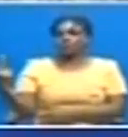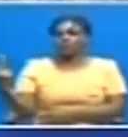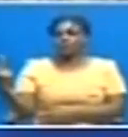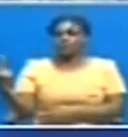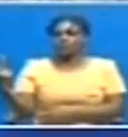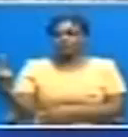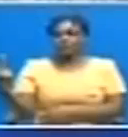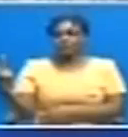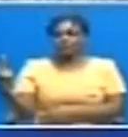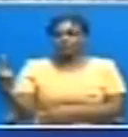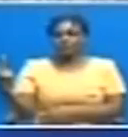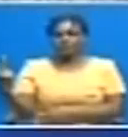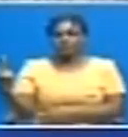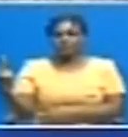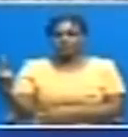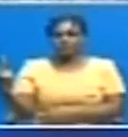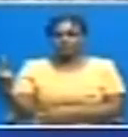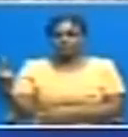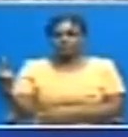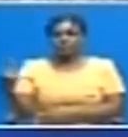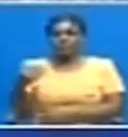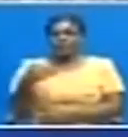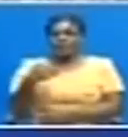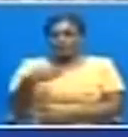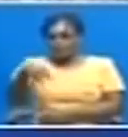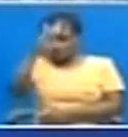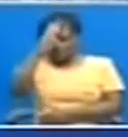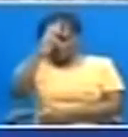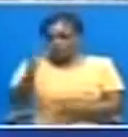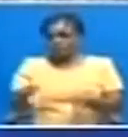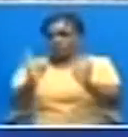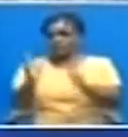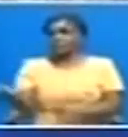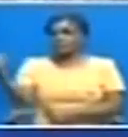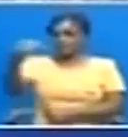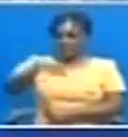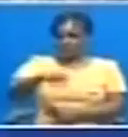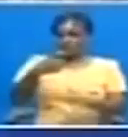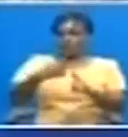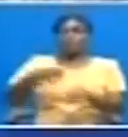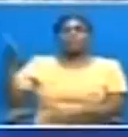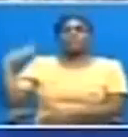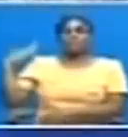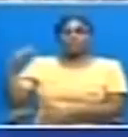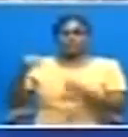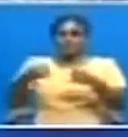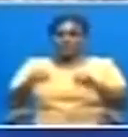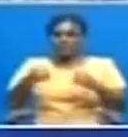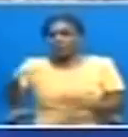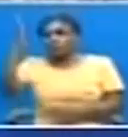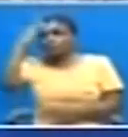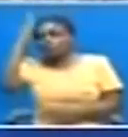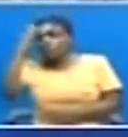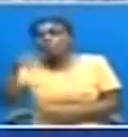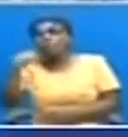now that you're around. There has been police officers who have been roaming around since then, trying to find out